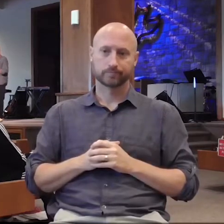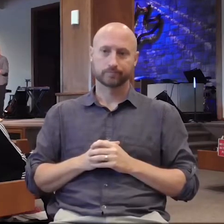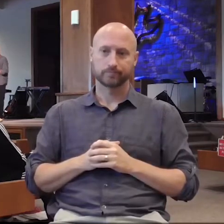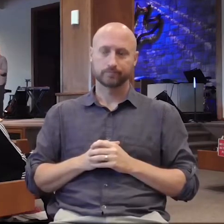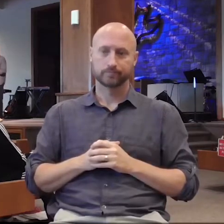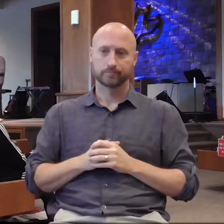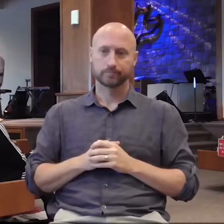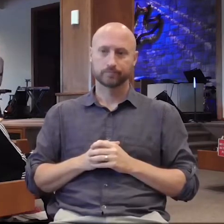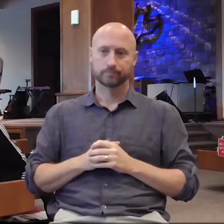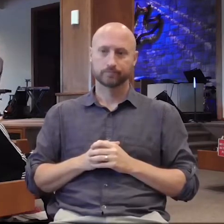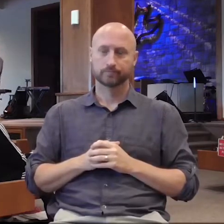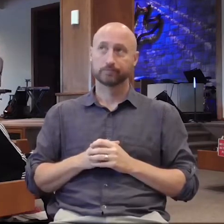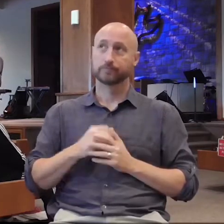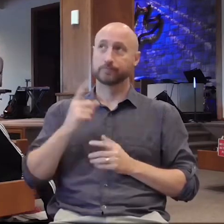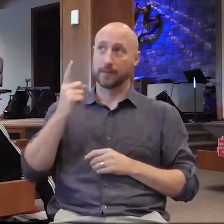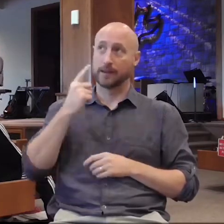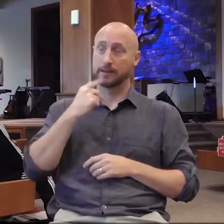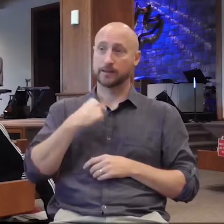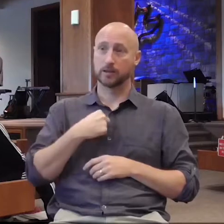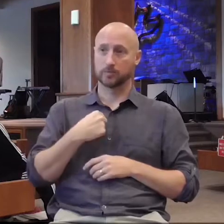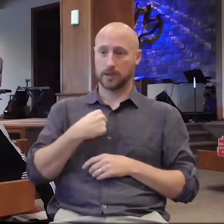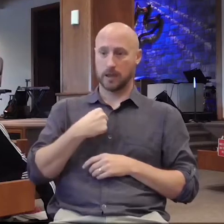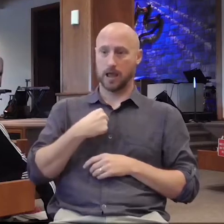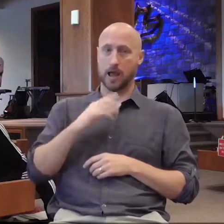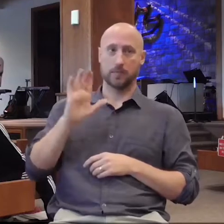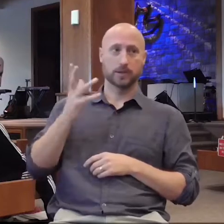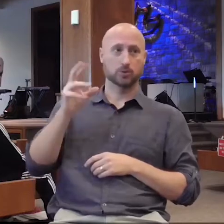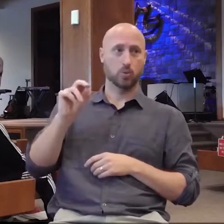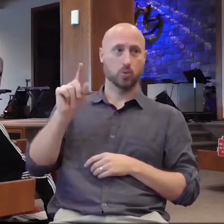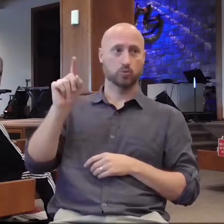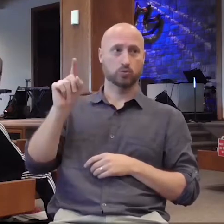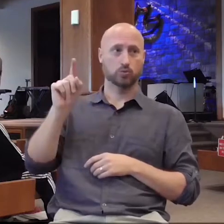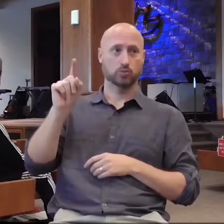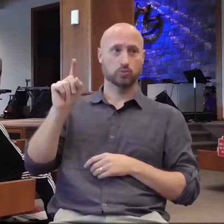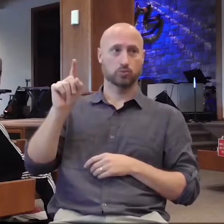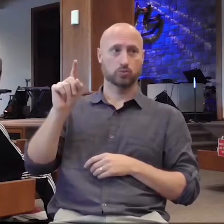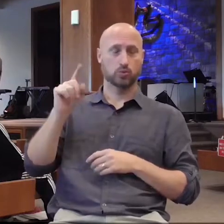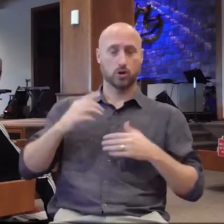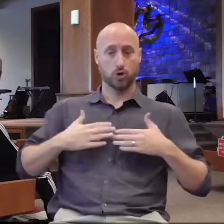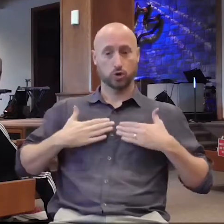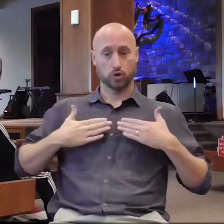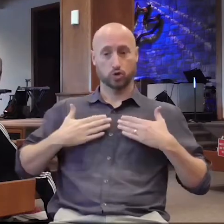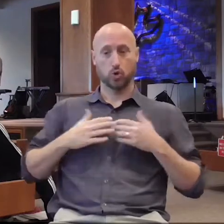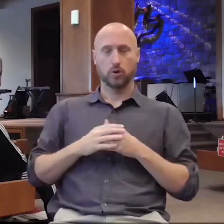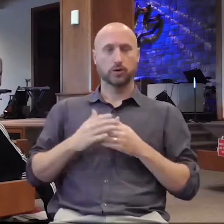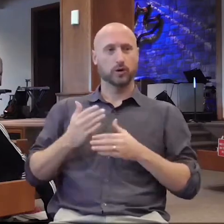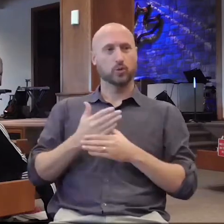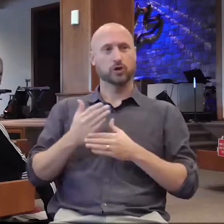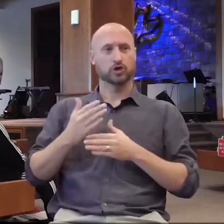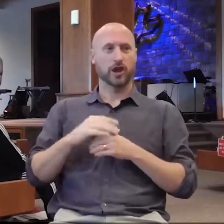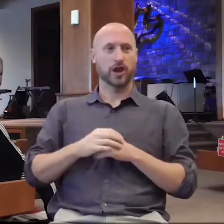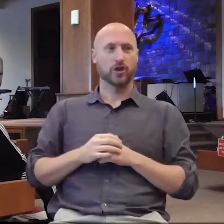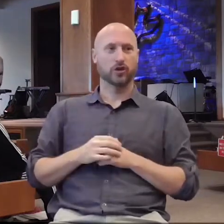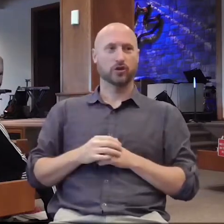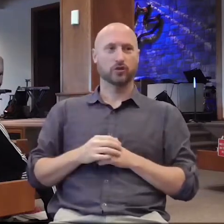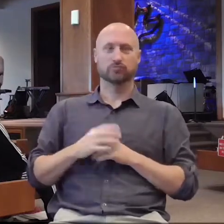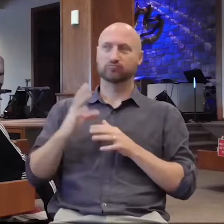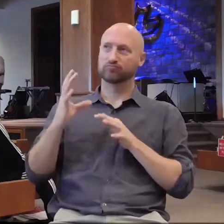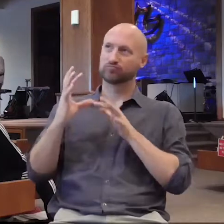tells me that I am his own. The joy we share as we tarry there,